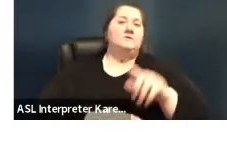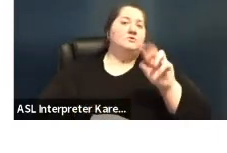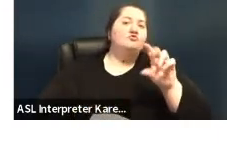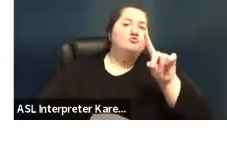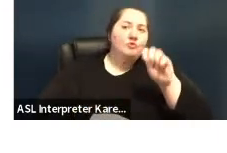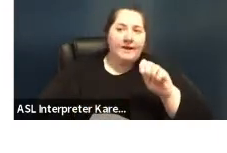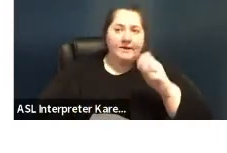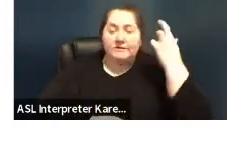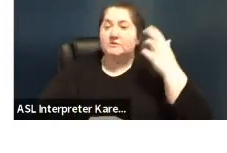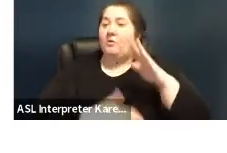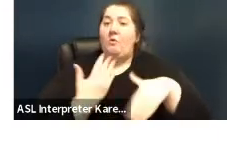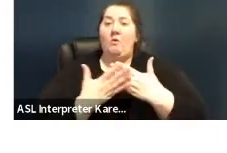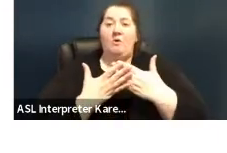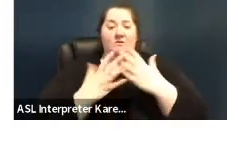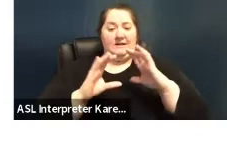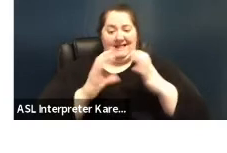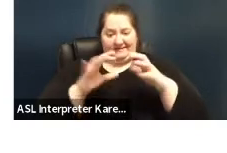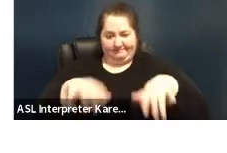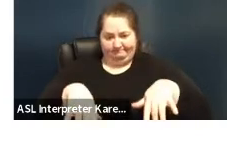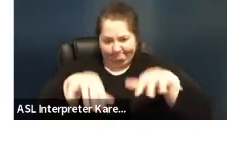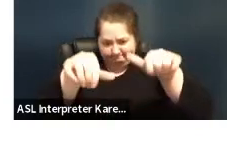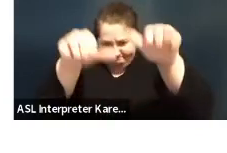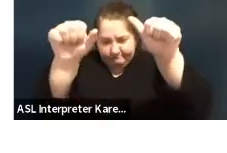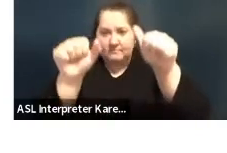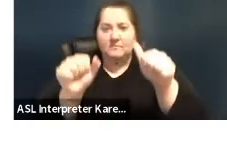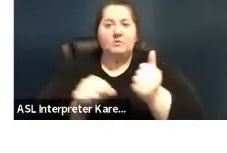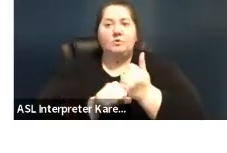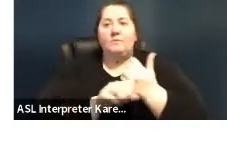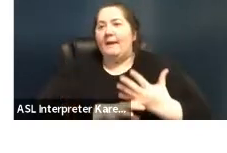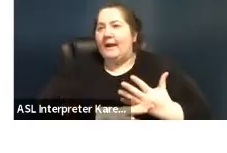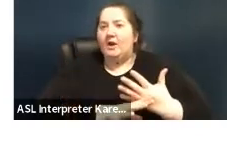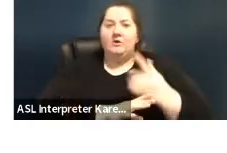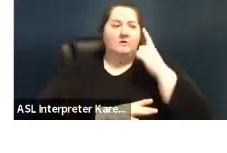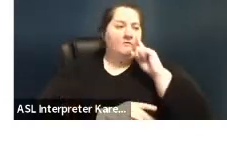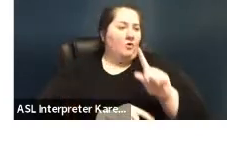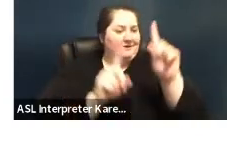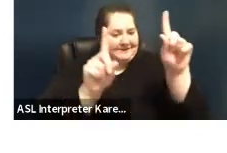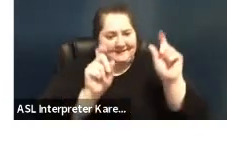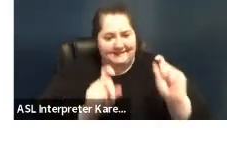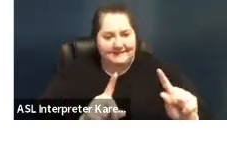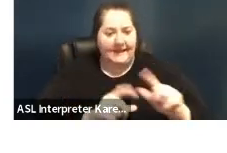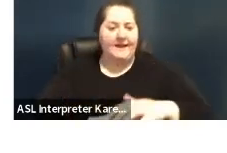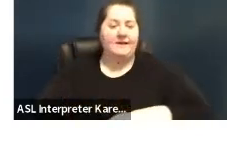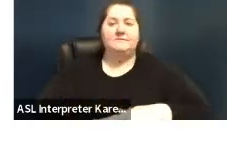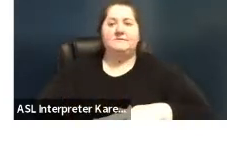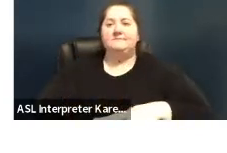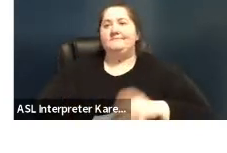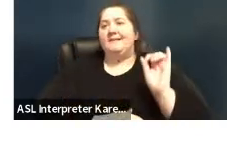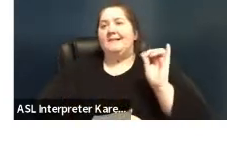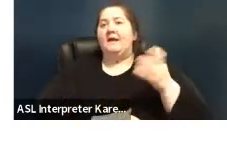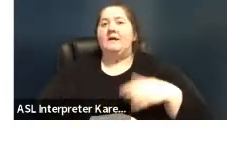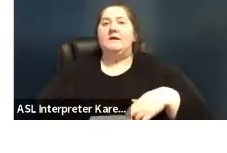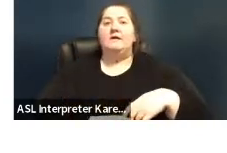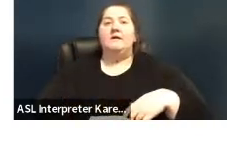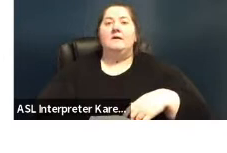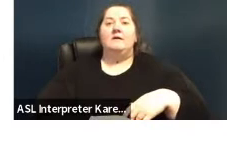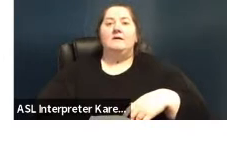courses that you can take to prepare for, all these examinations, things like the high